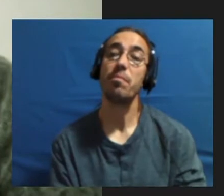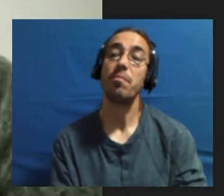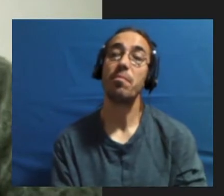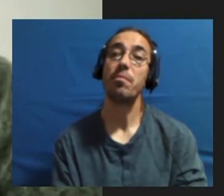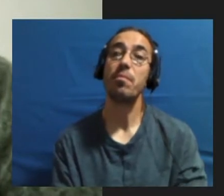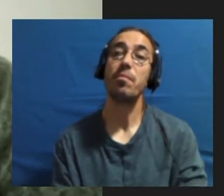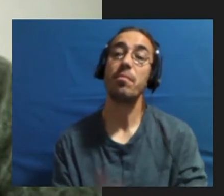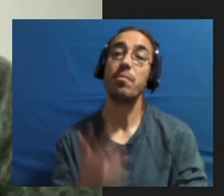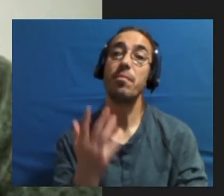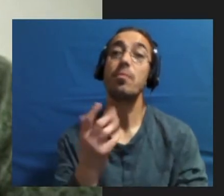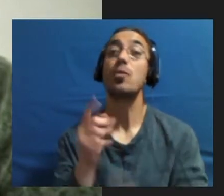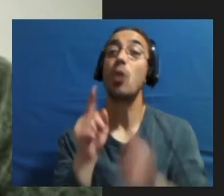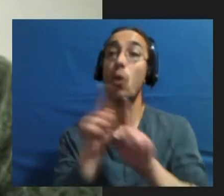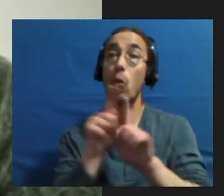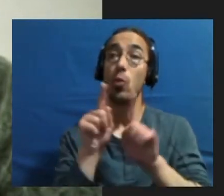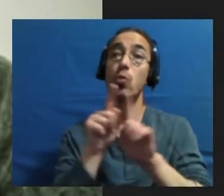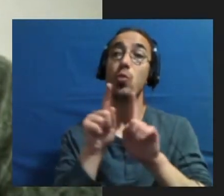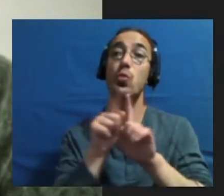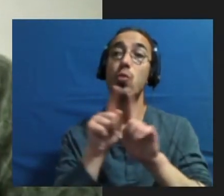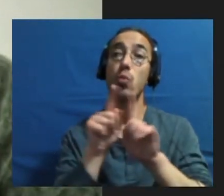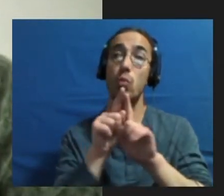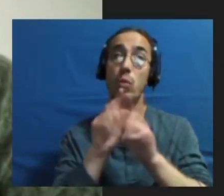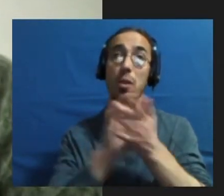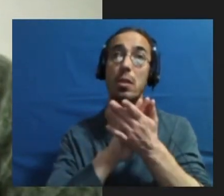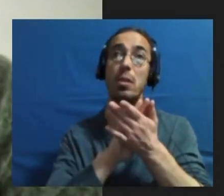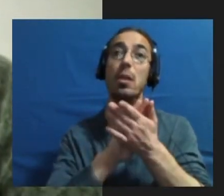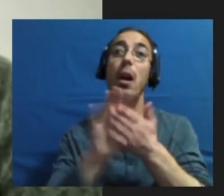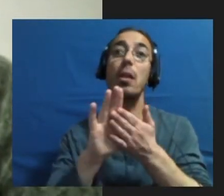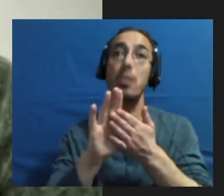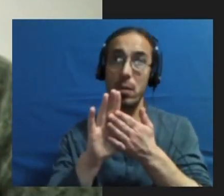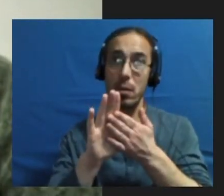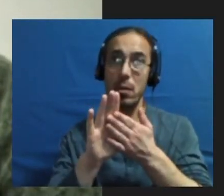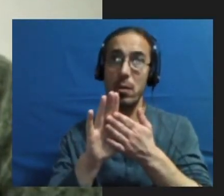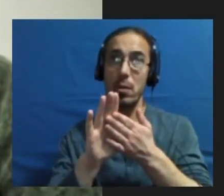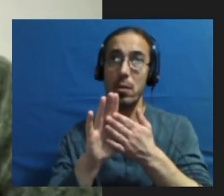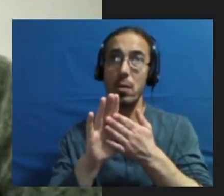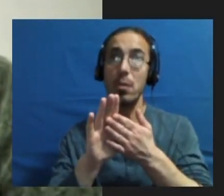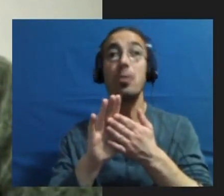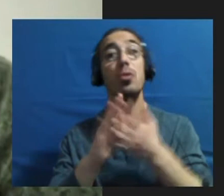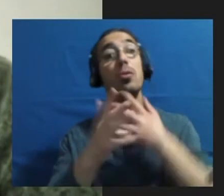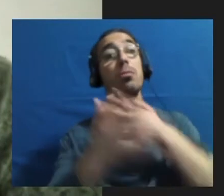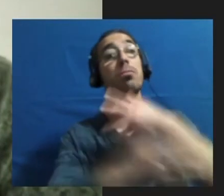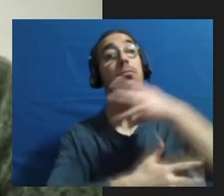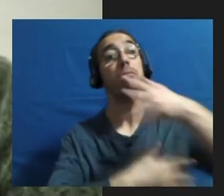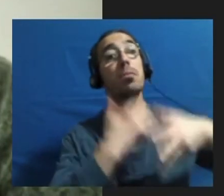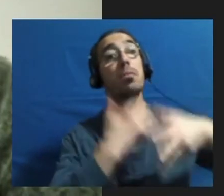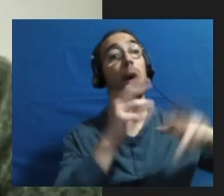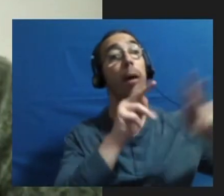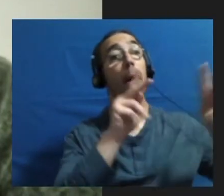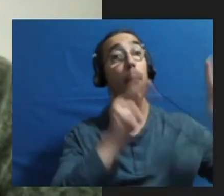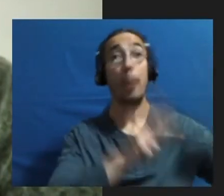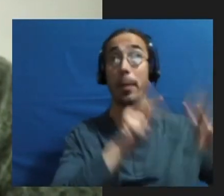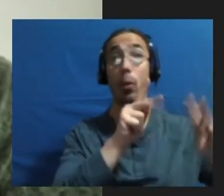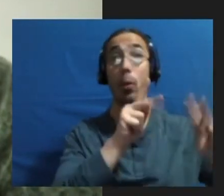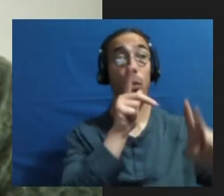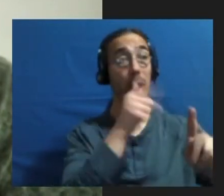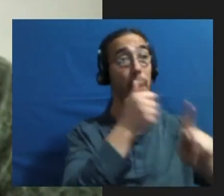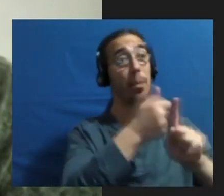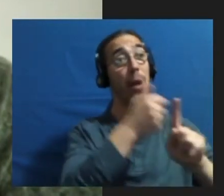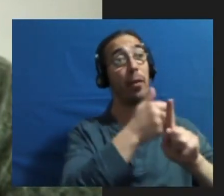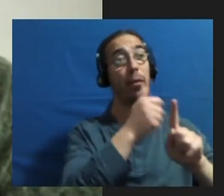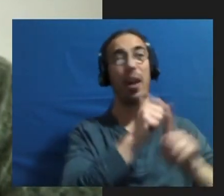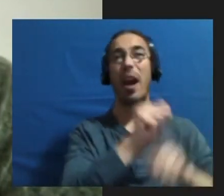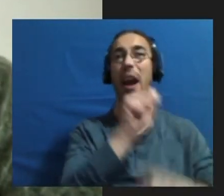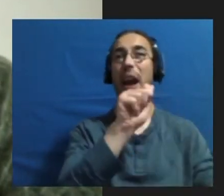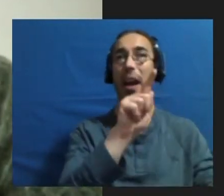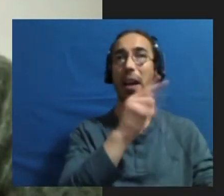it's also nice to be able to speak with someone who has autism or ADHD because the conversations are